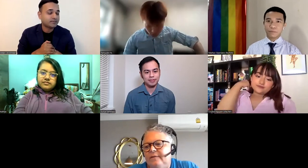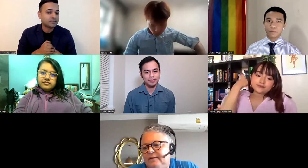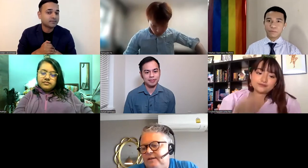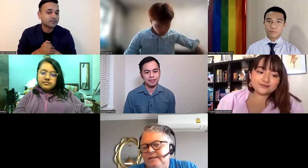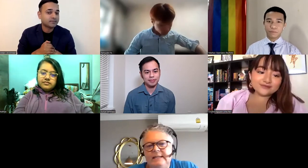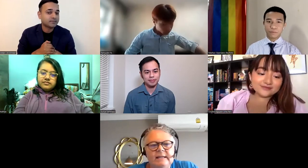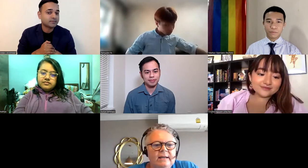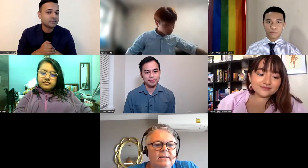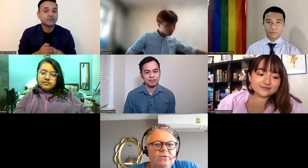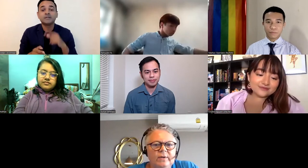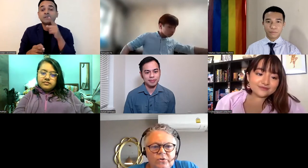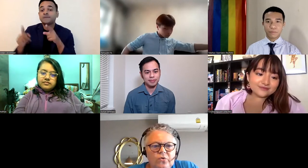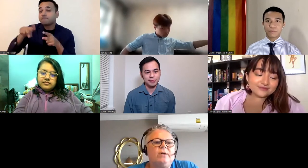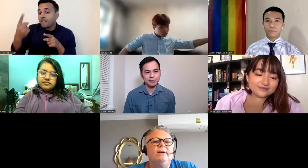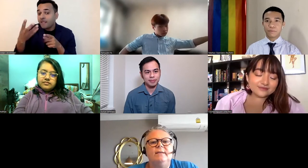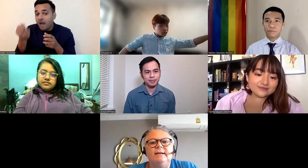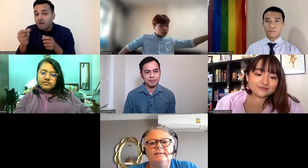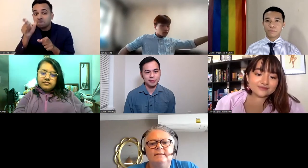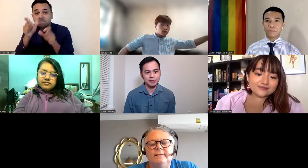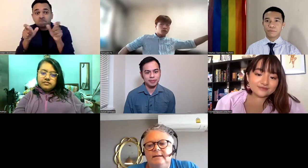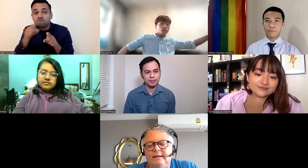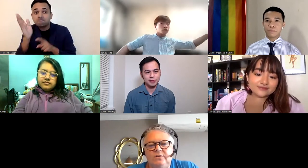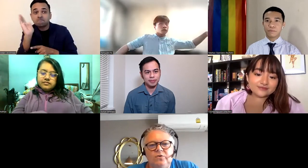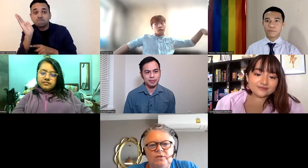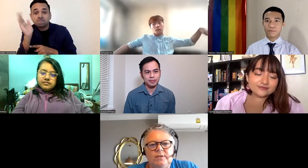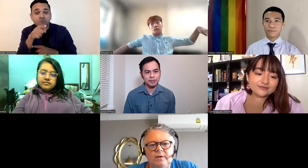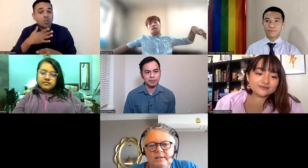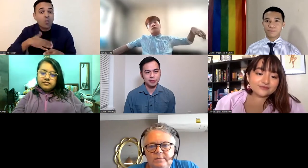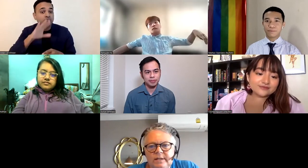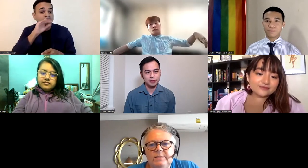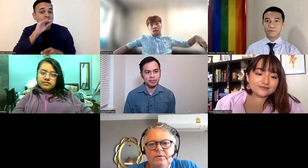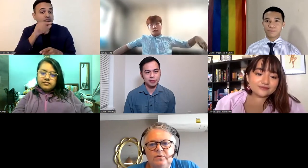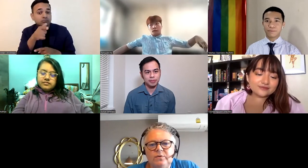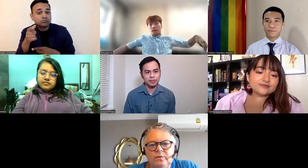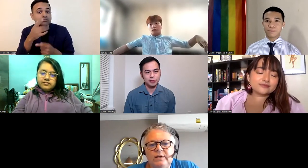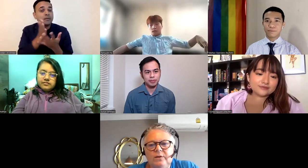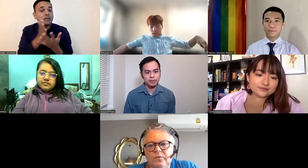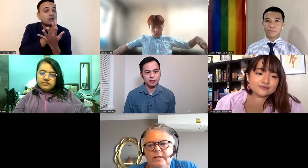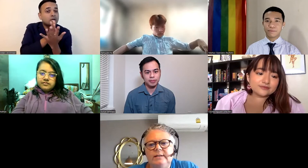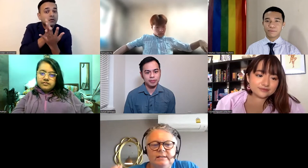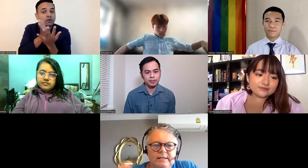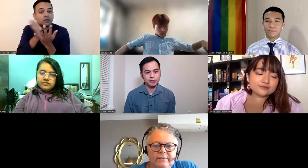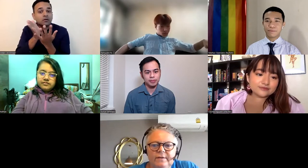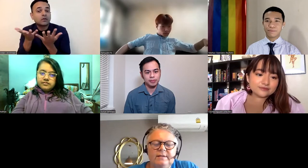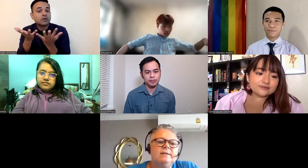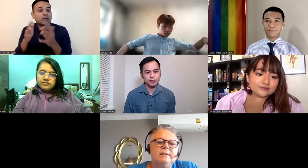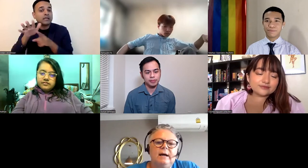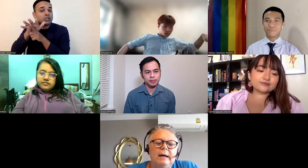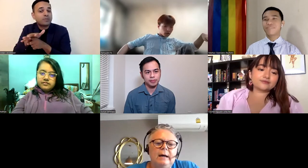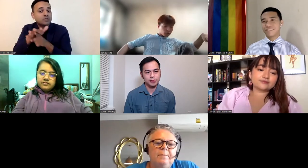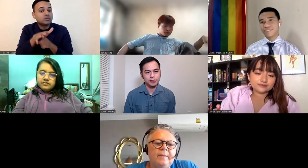of advocacy you ensure that it's not just about disability, but also including different